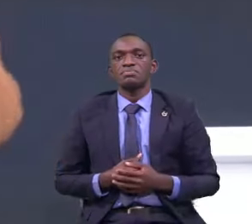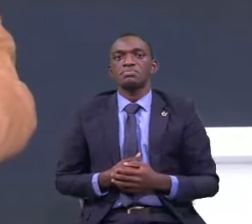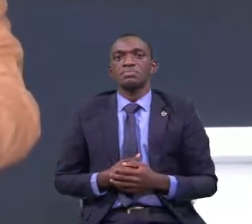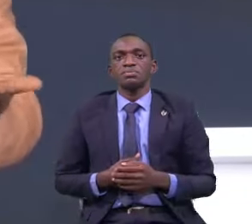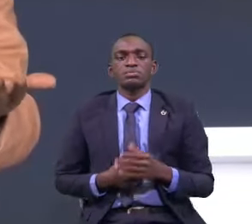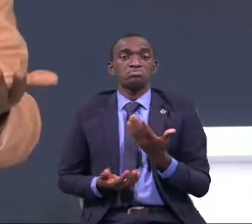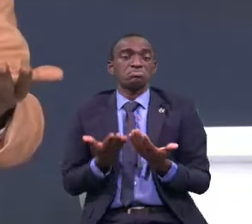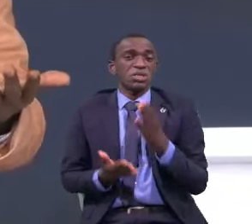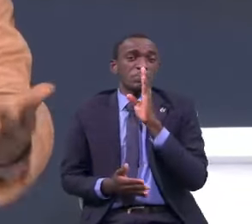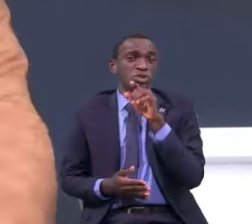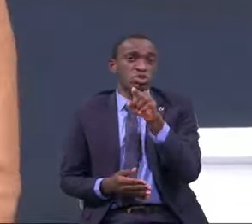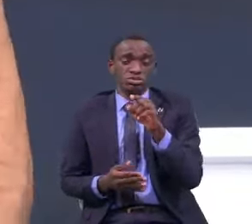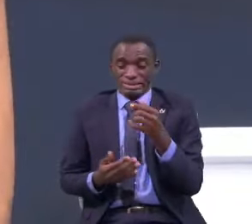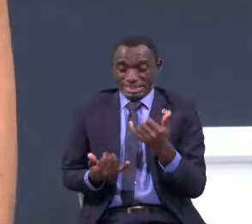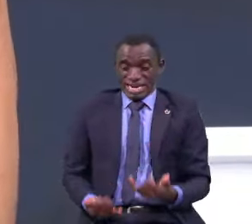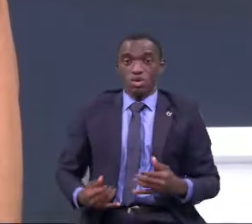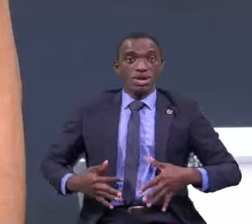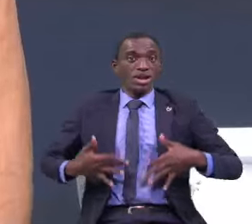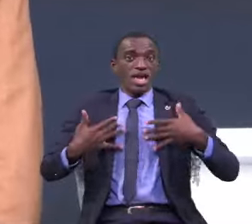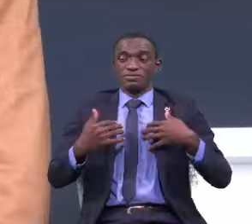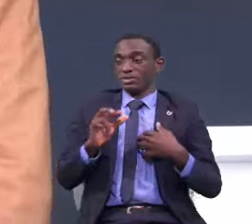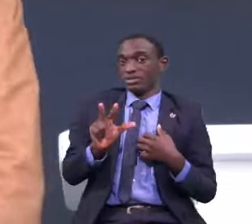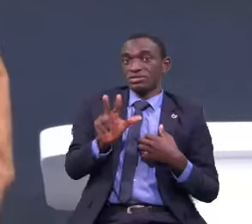Maybe you spent 35 years already in life.